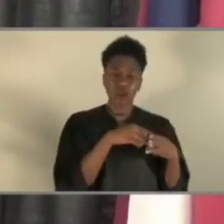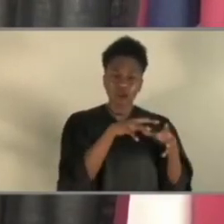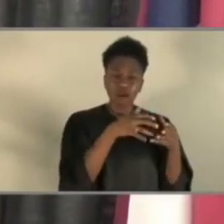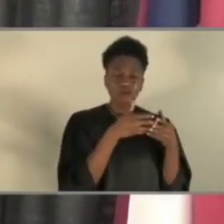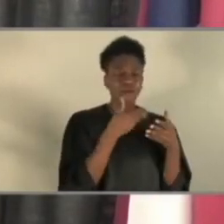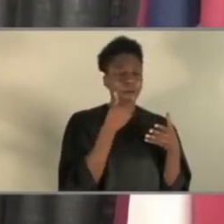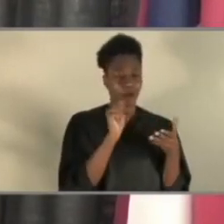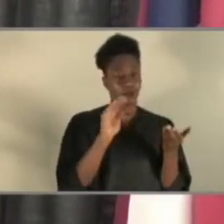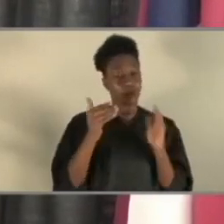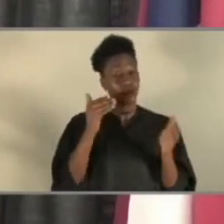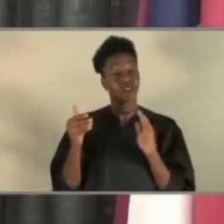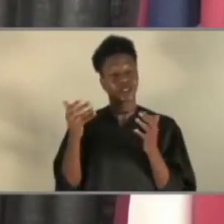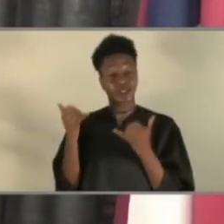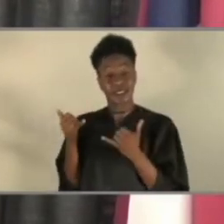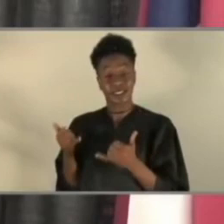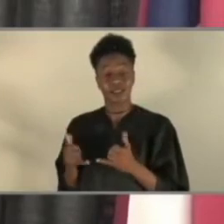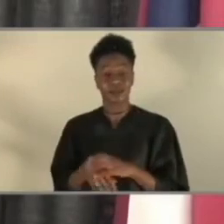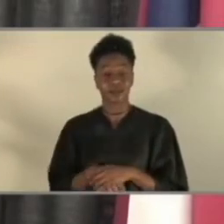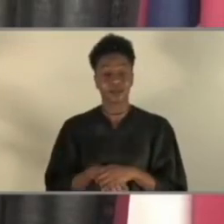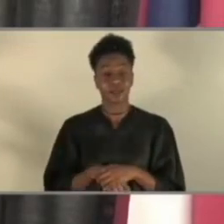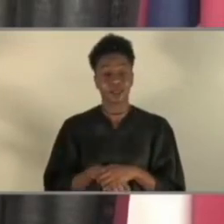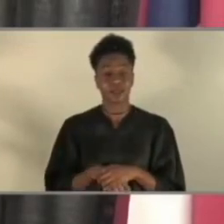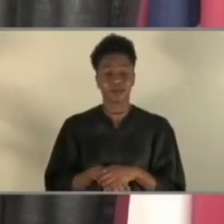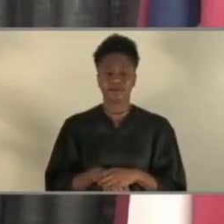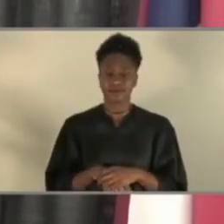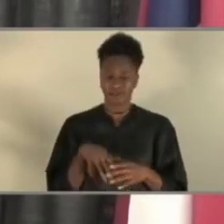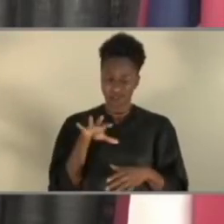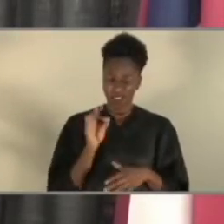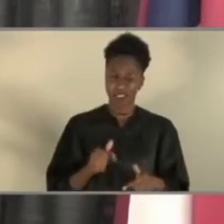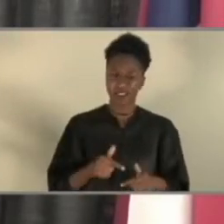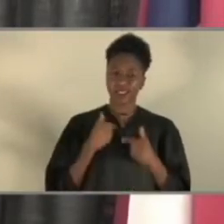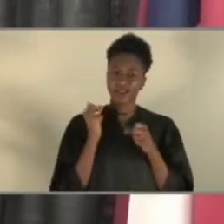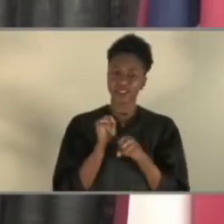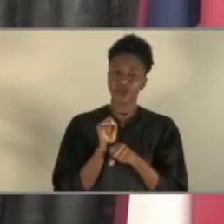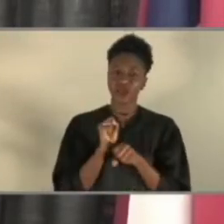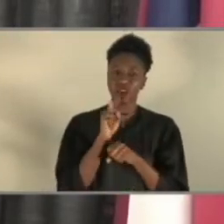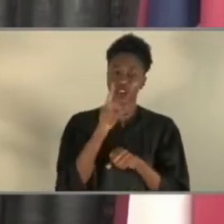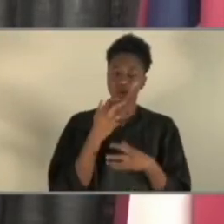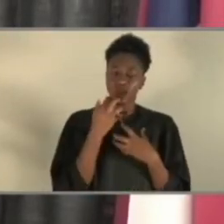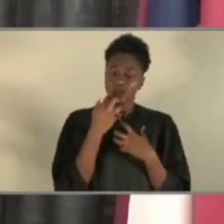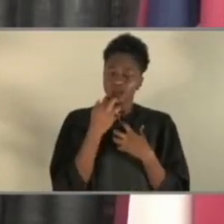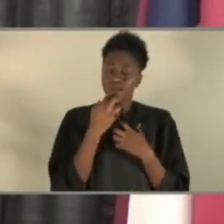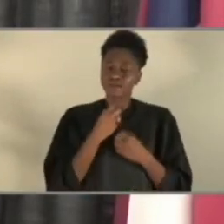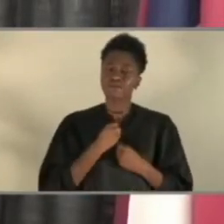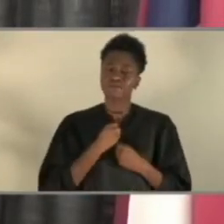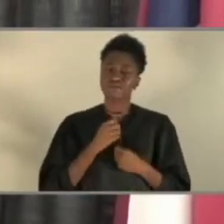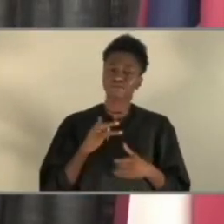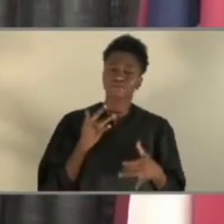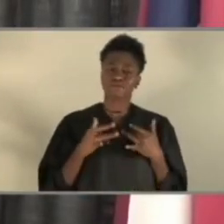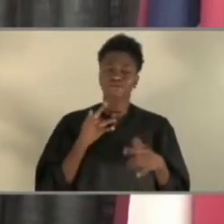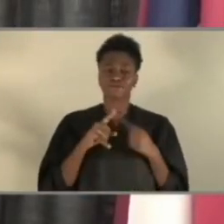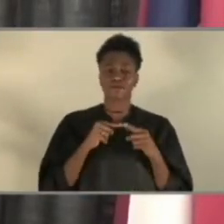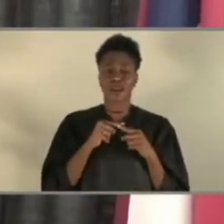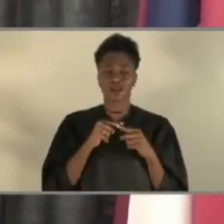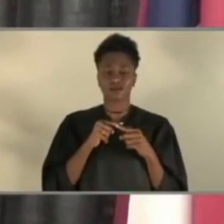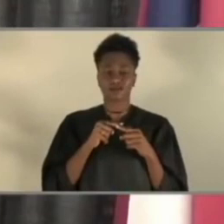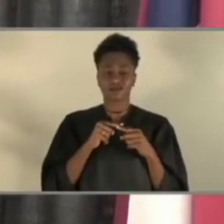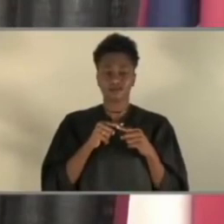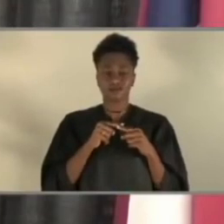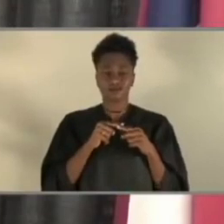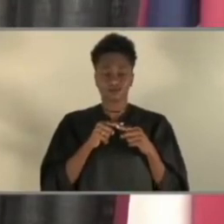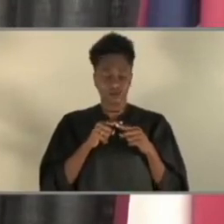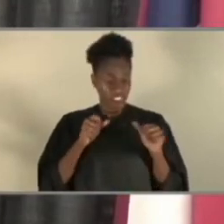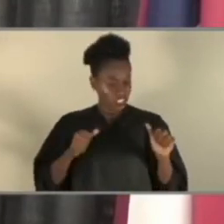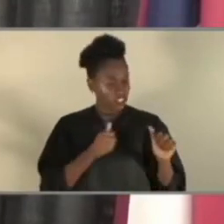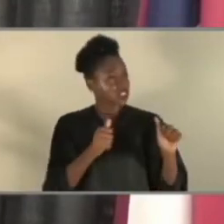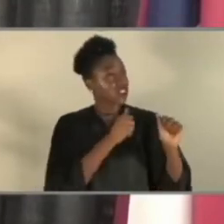today. Find a life's work that you are passionate about and pursue it with all of your